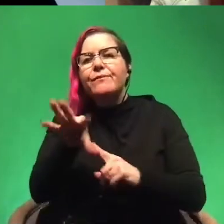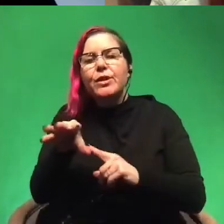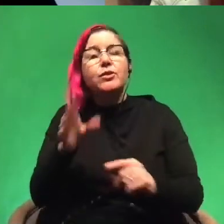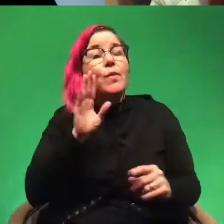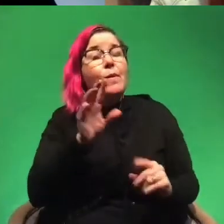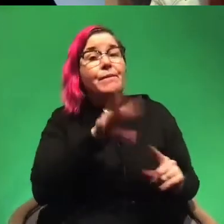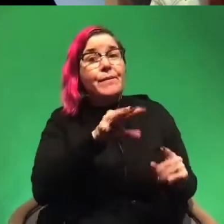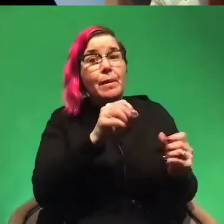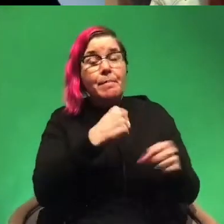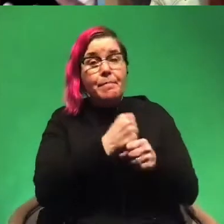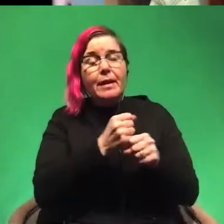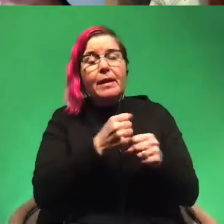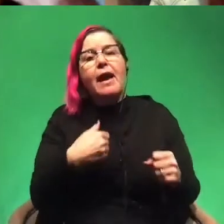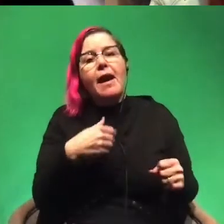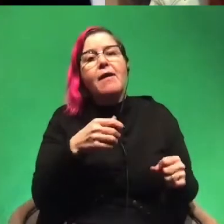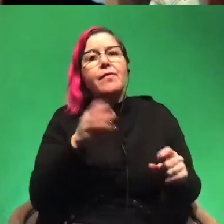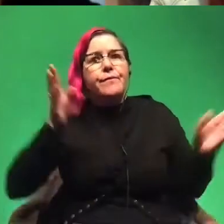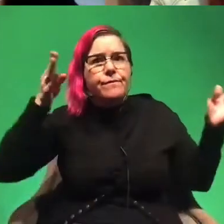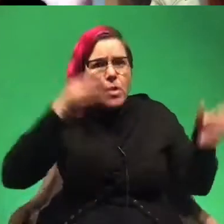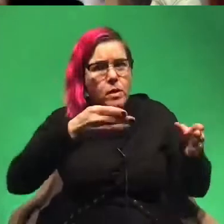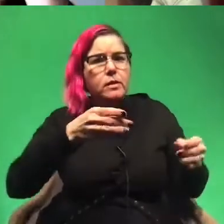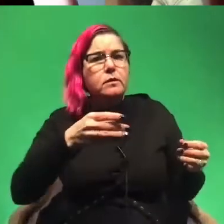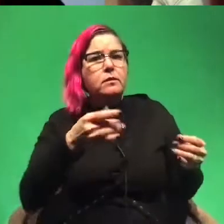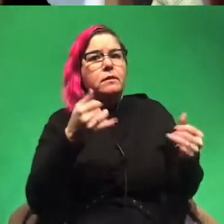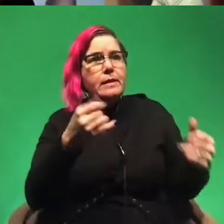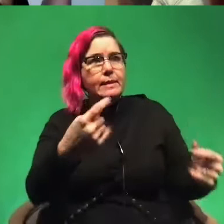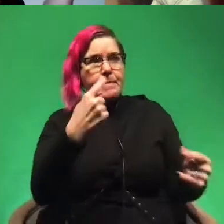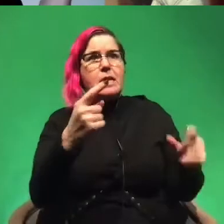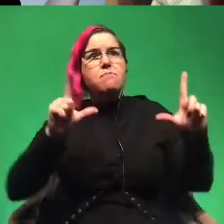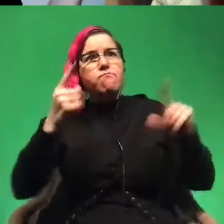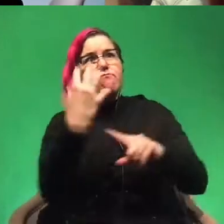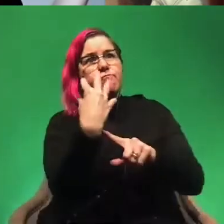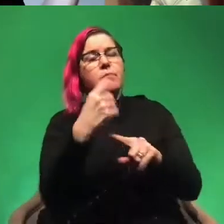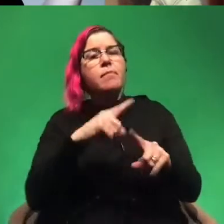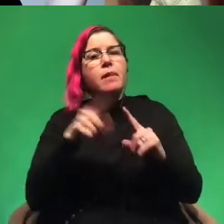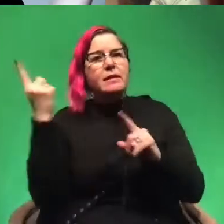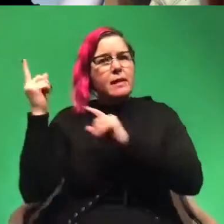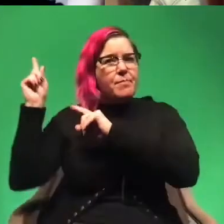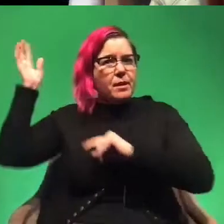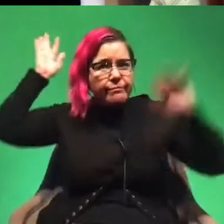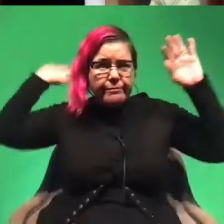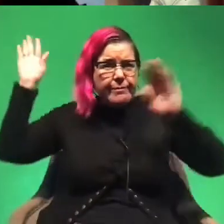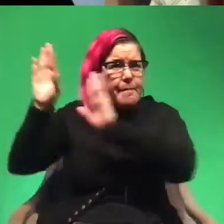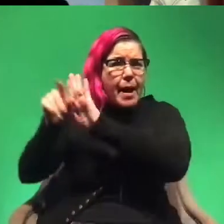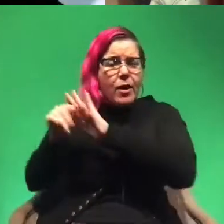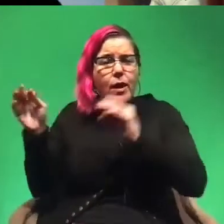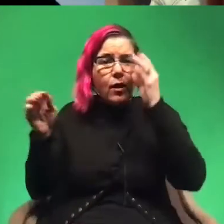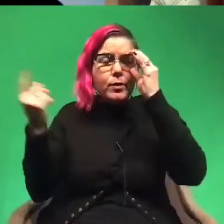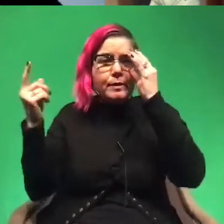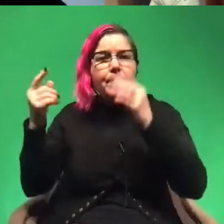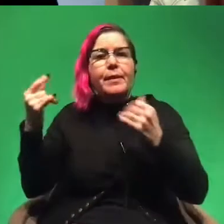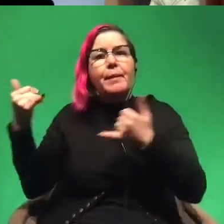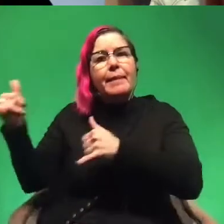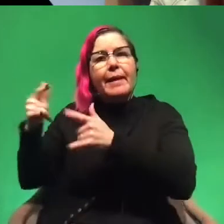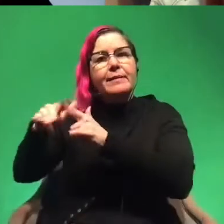got, you know, basically like the focus, which is currently here, me on Zoom, but if there was something going on in the background or something that was, you know, played as I was